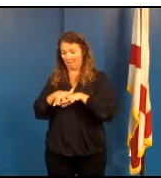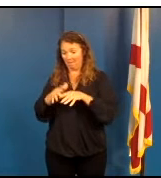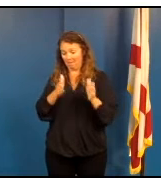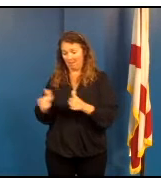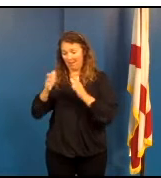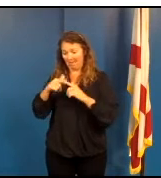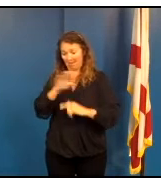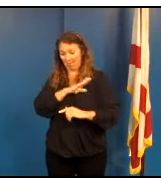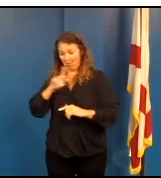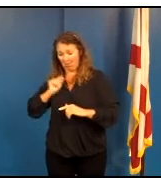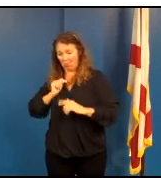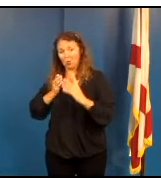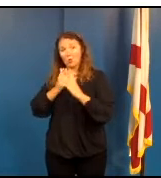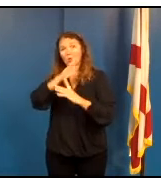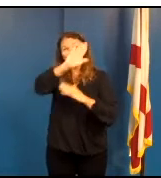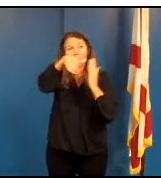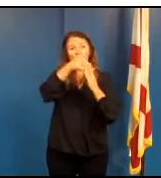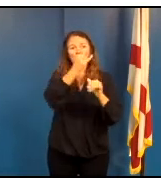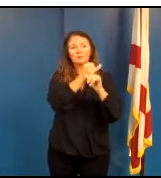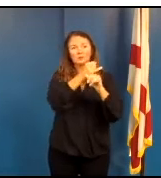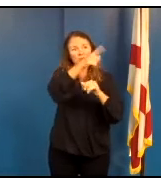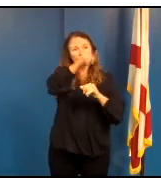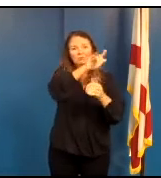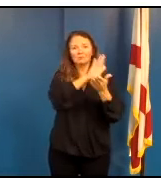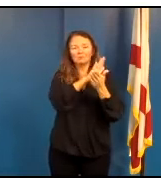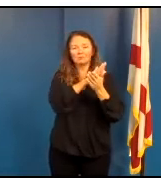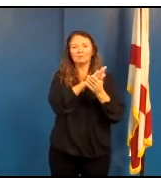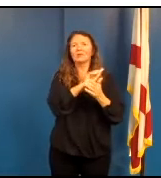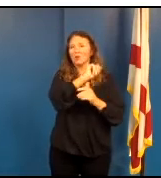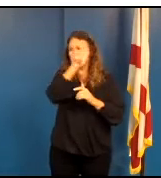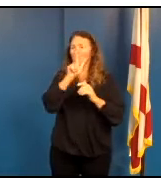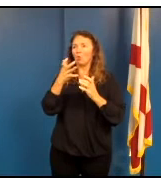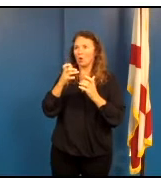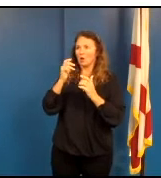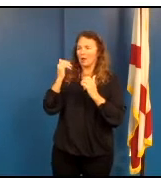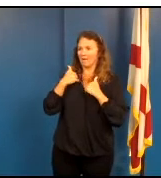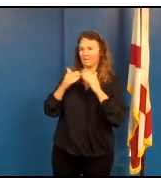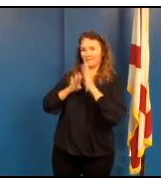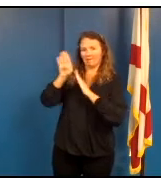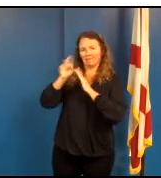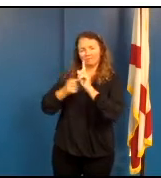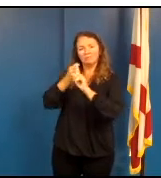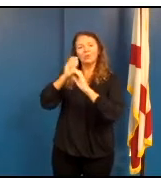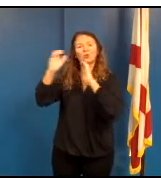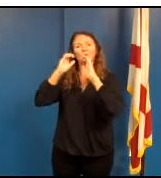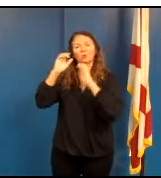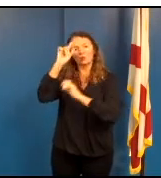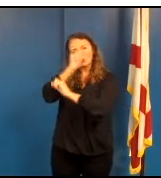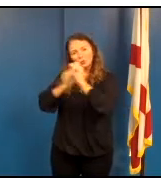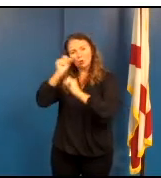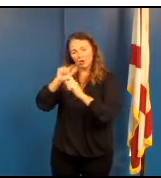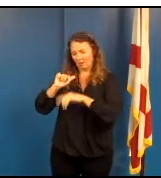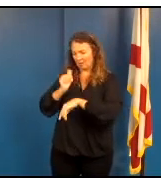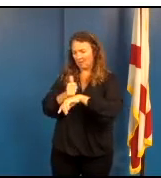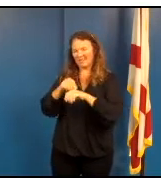the board through the institution and up and down, really developing a high impact communication strategy within the